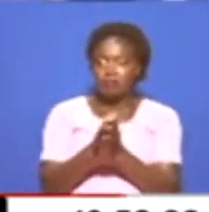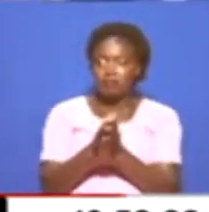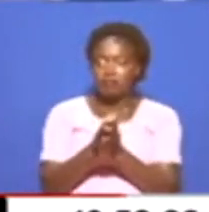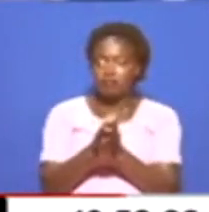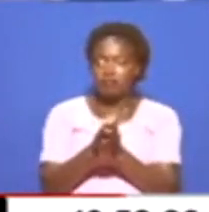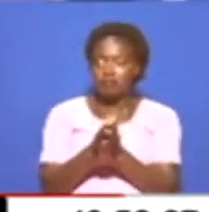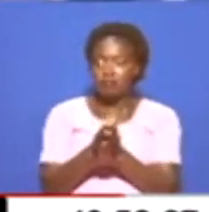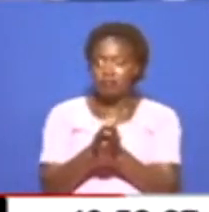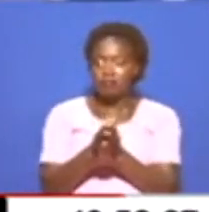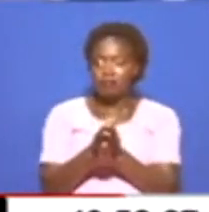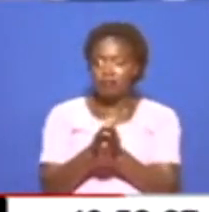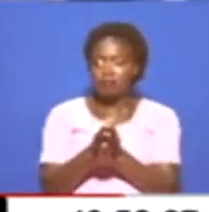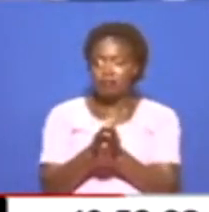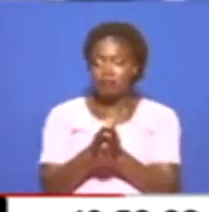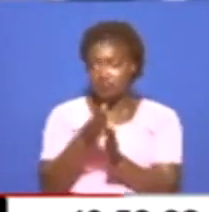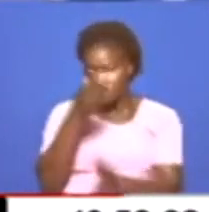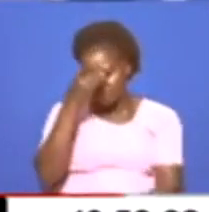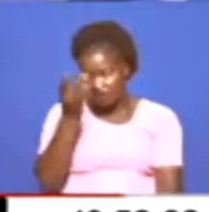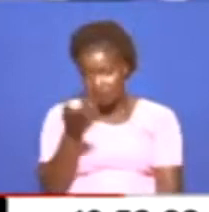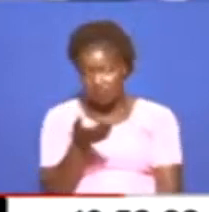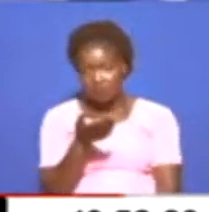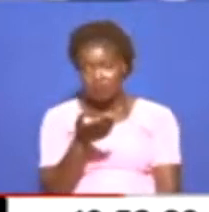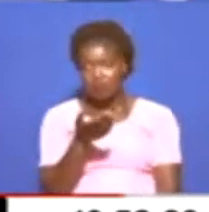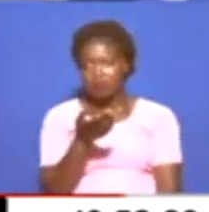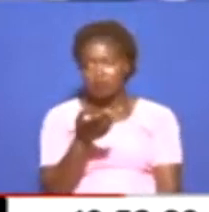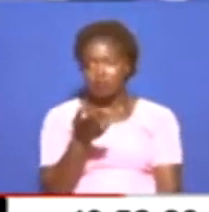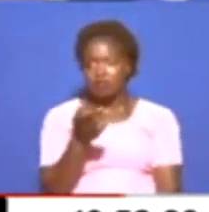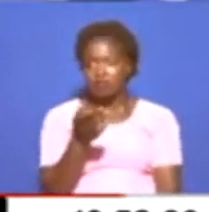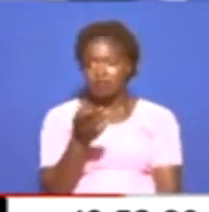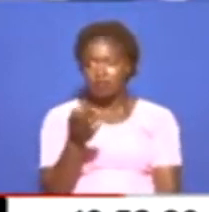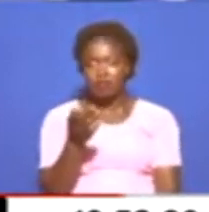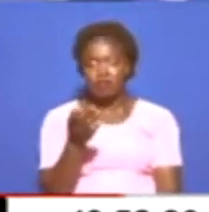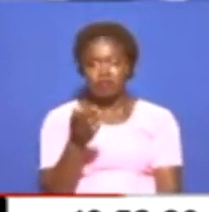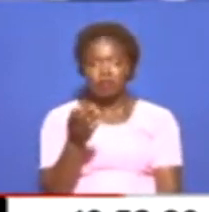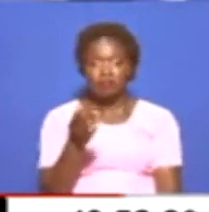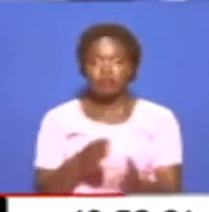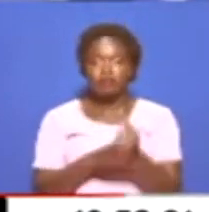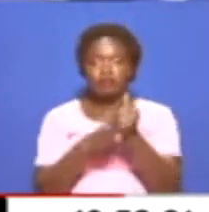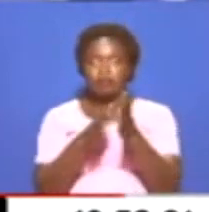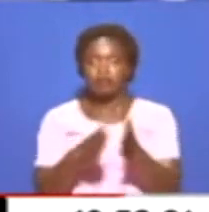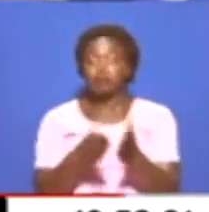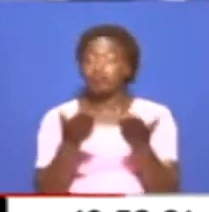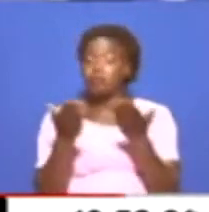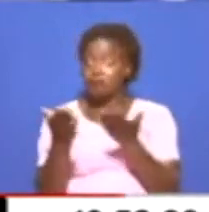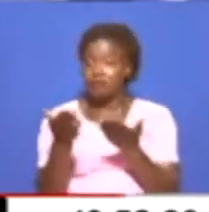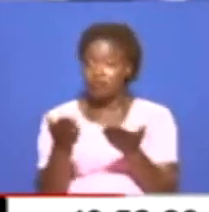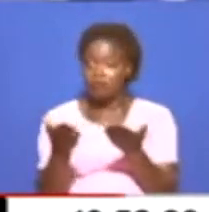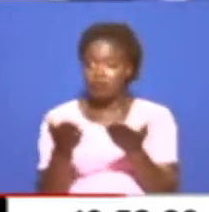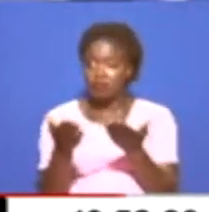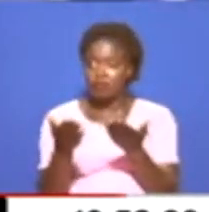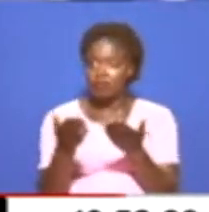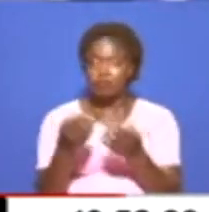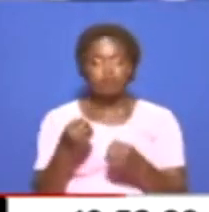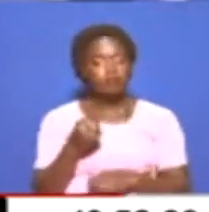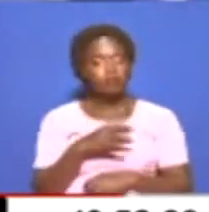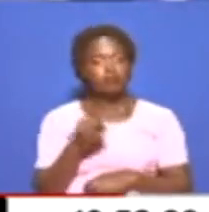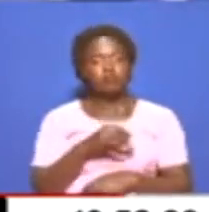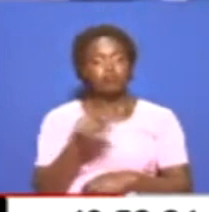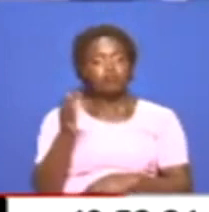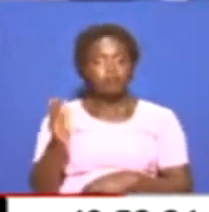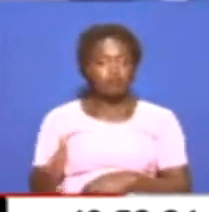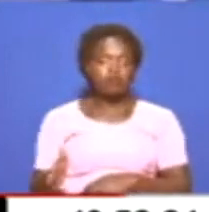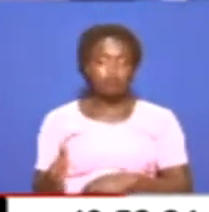other... Wetangula. Yes. Those are big forces in Western. Mm-hmm. And it has brought panic on the other side of